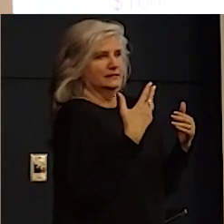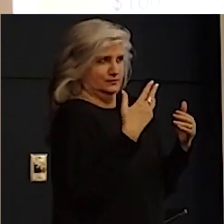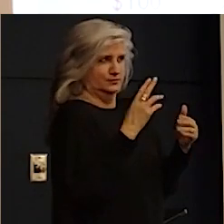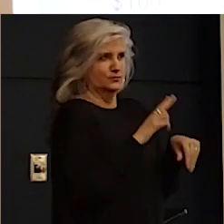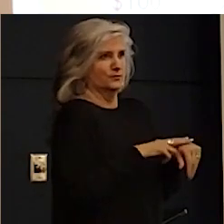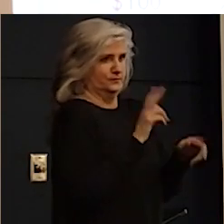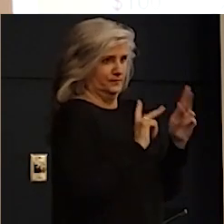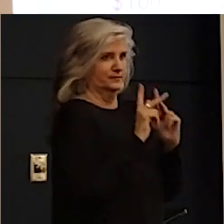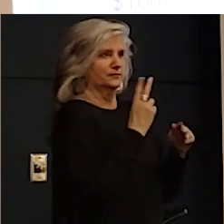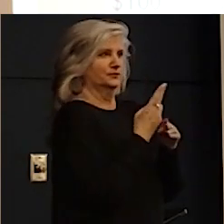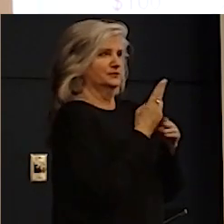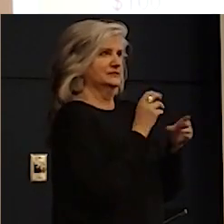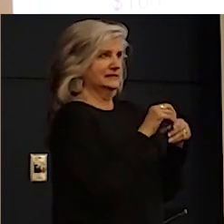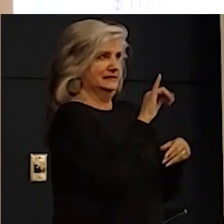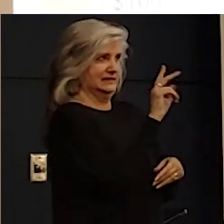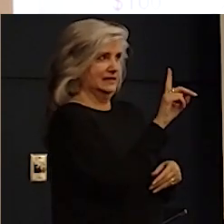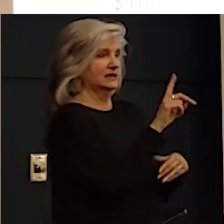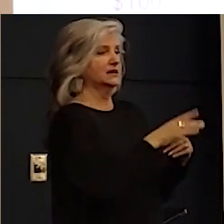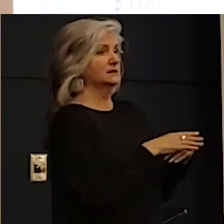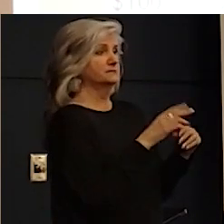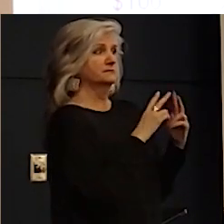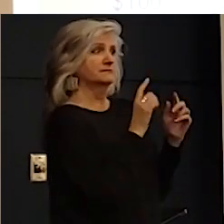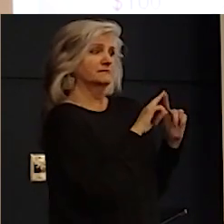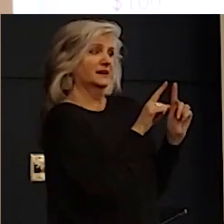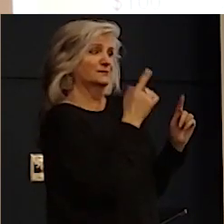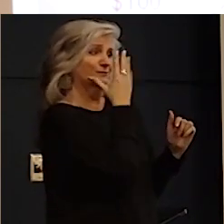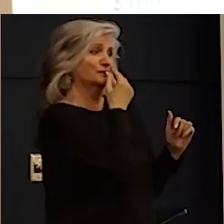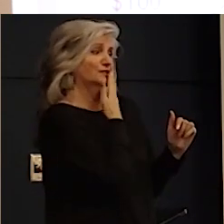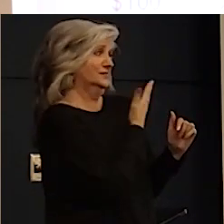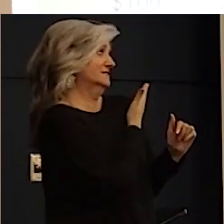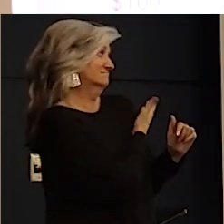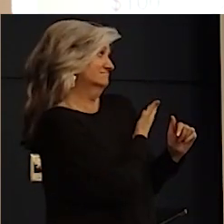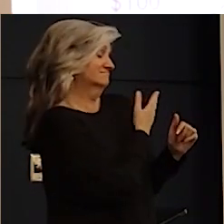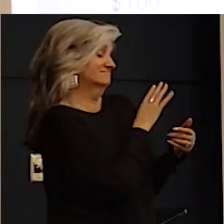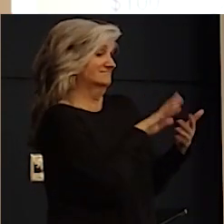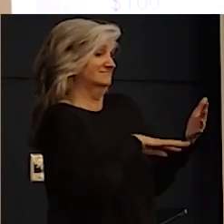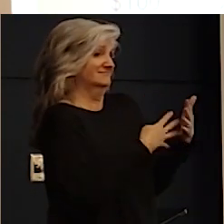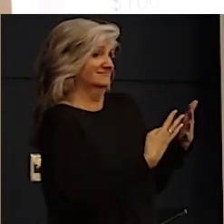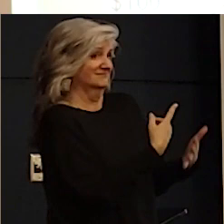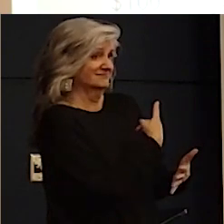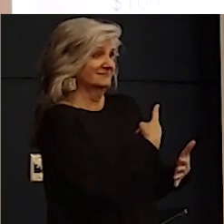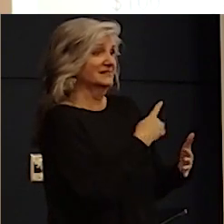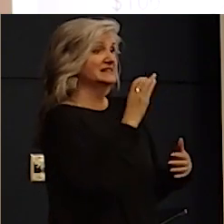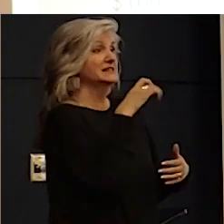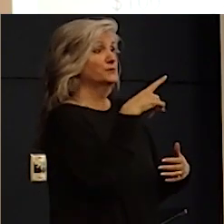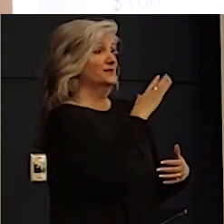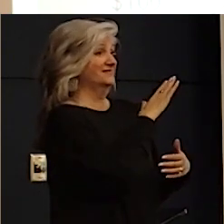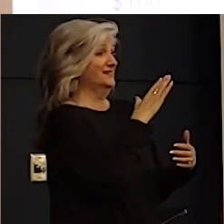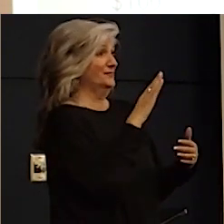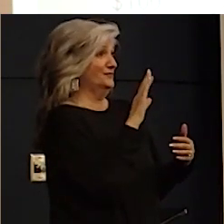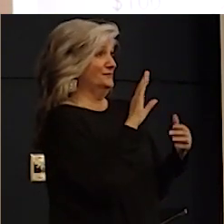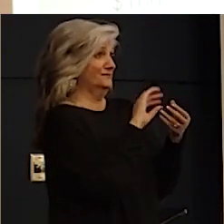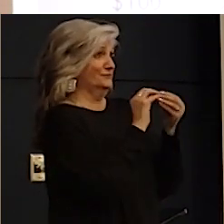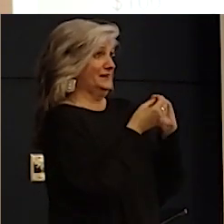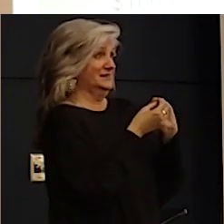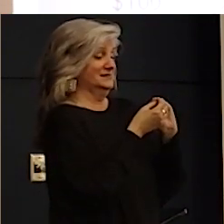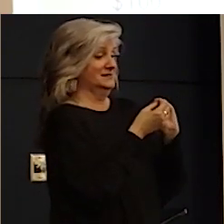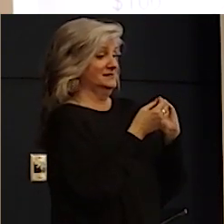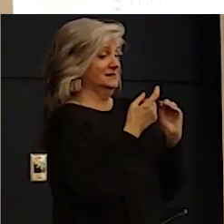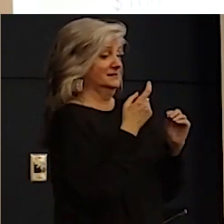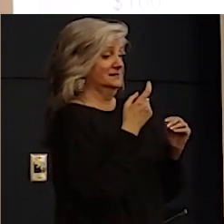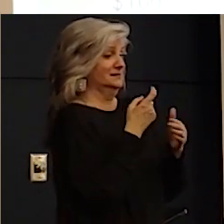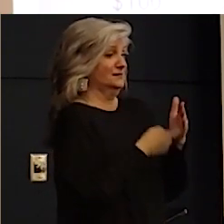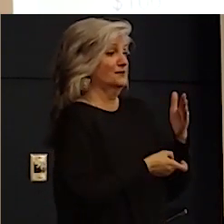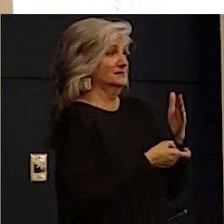using today in Indiana, but it's a pretty good benchmark. And you can see how CenterPoint, how their rates compare to the